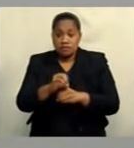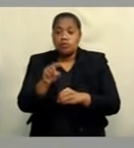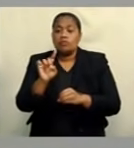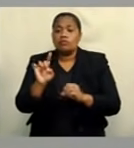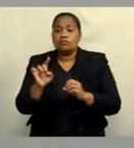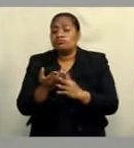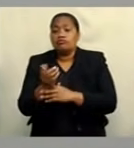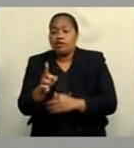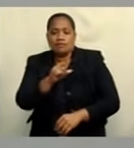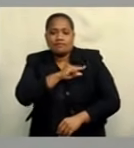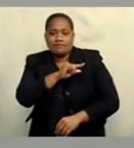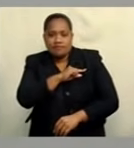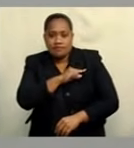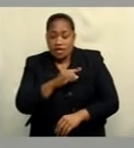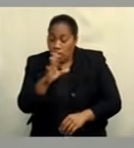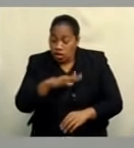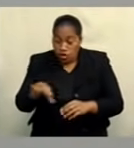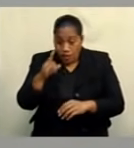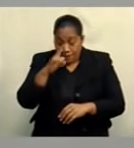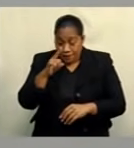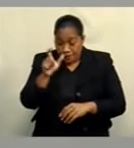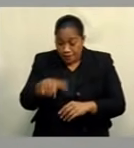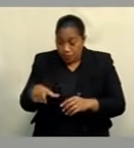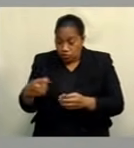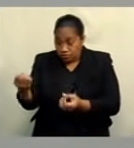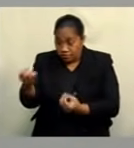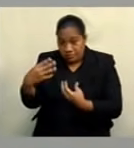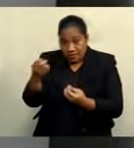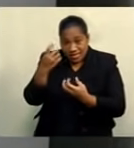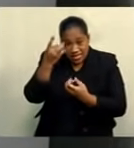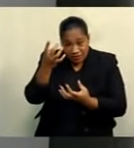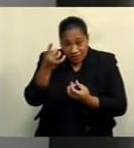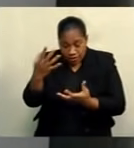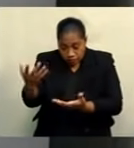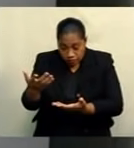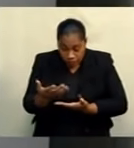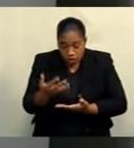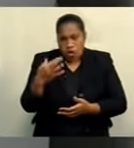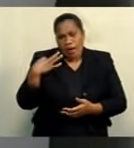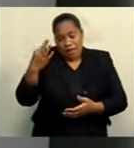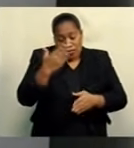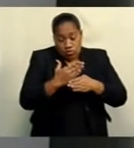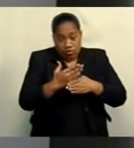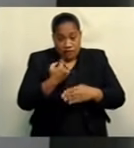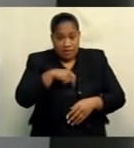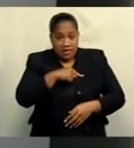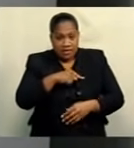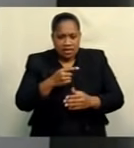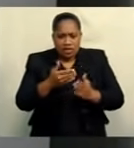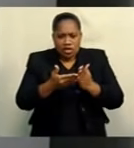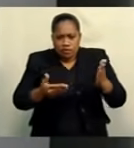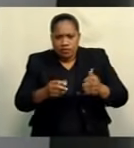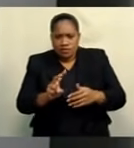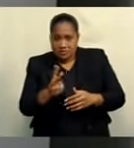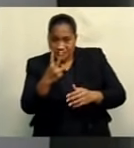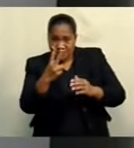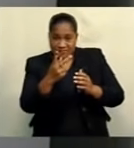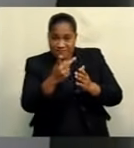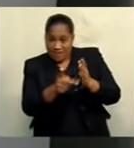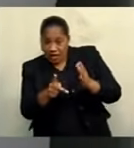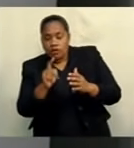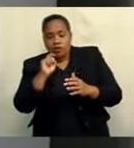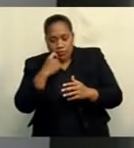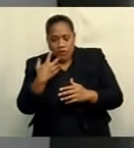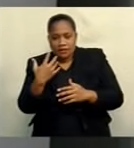will submit their details during the first phase or apply to work for us during the second phase will undergo a